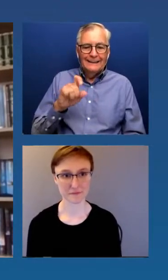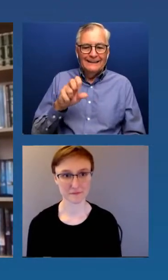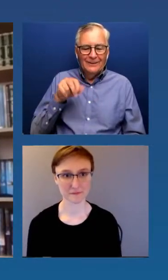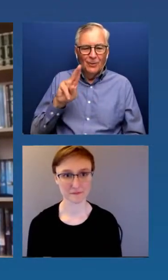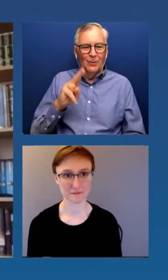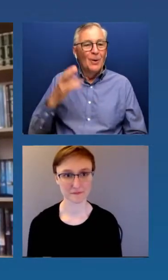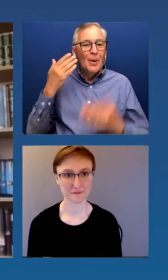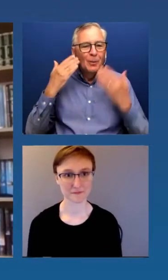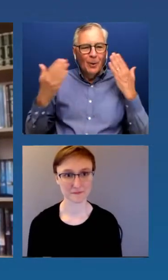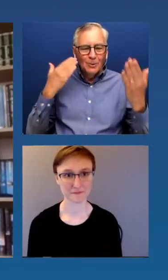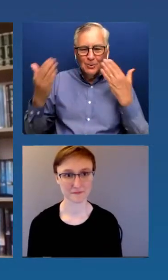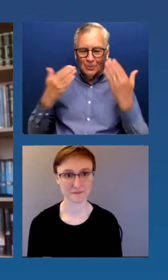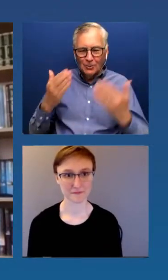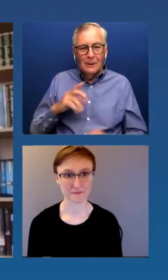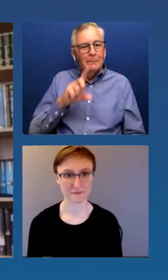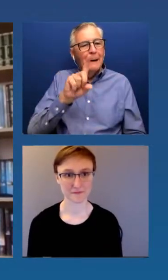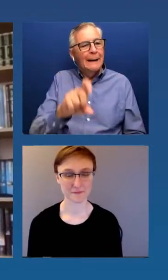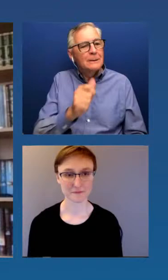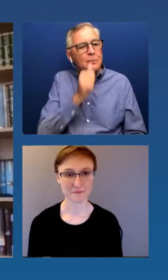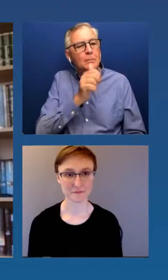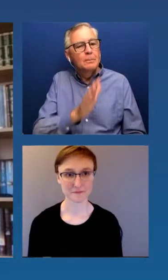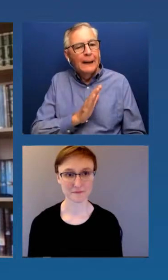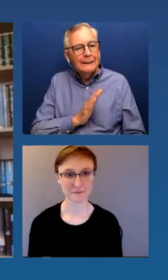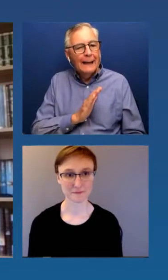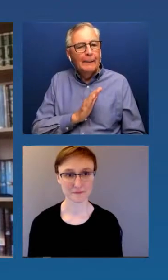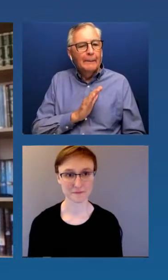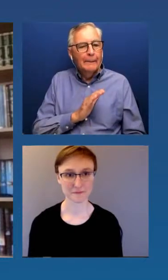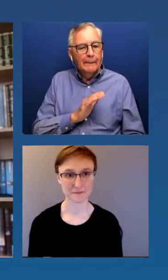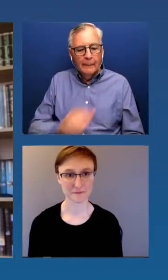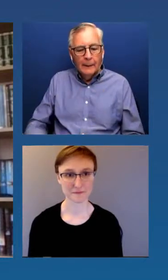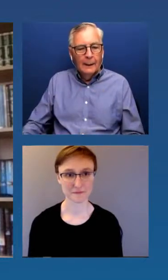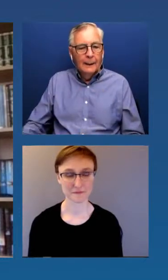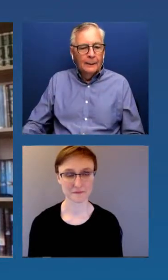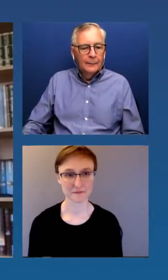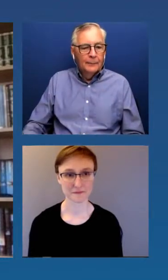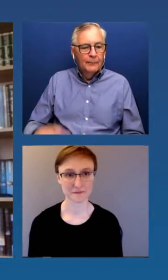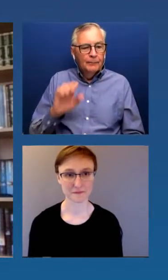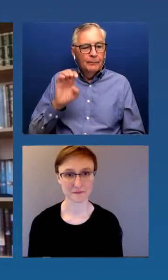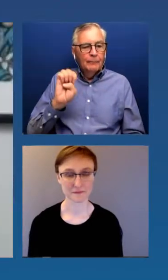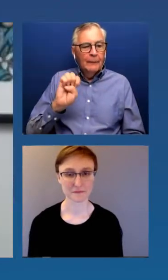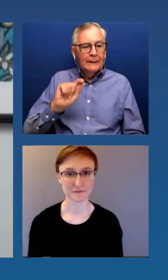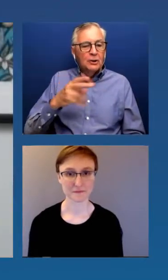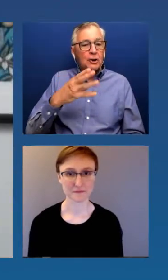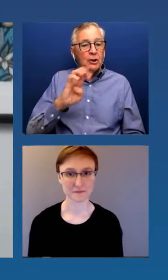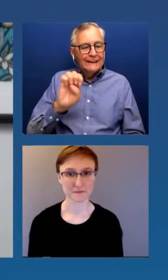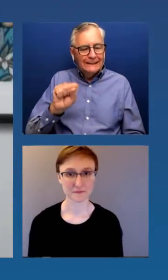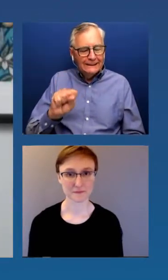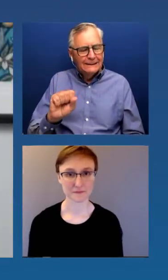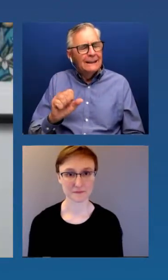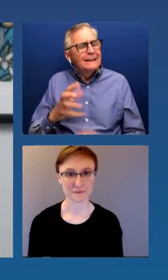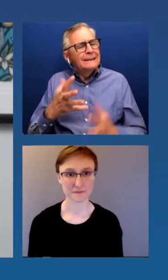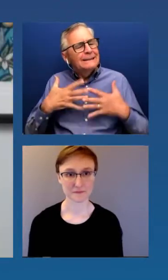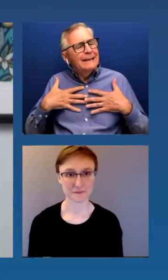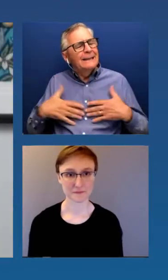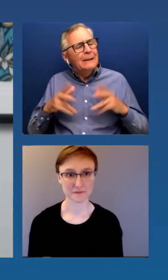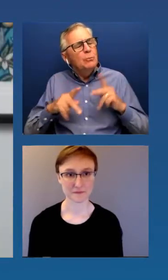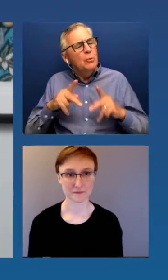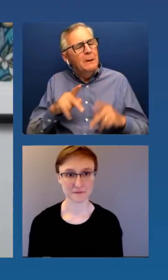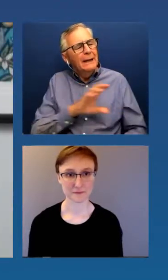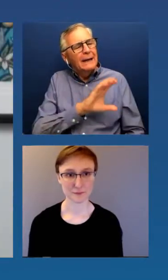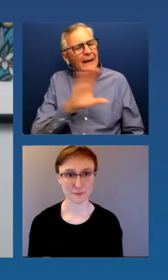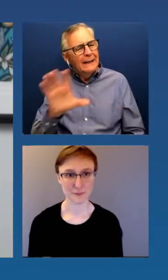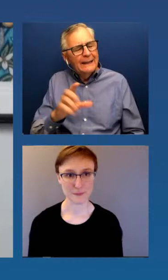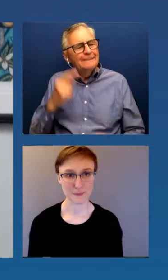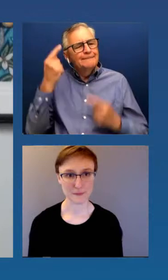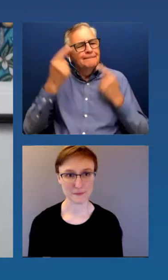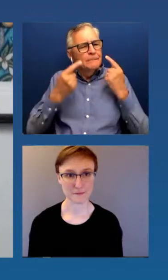Oui, bonjour. Ma question est pour Madame Etches. J'aimerais savoir, est-ce que la santé publique d'Ottawa songe